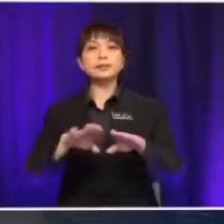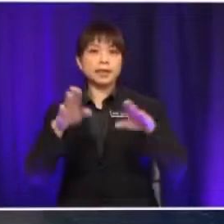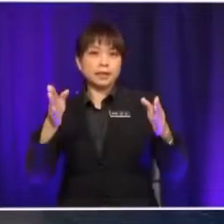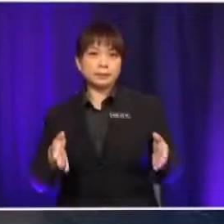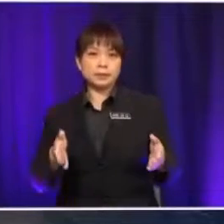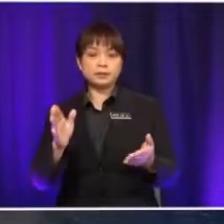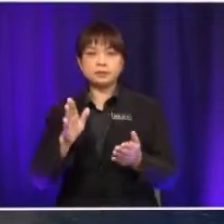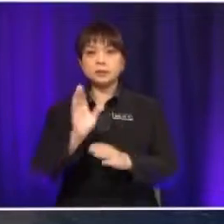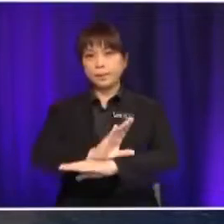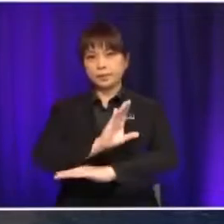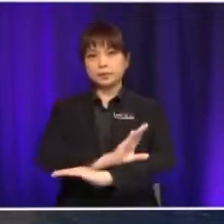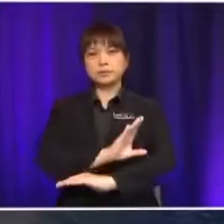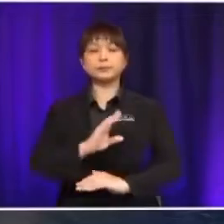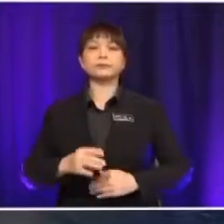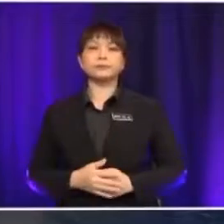right.